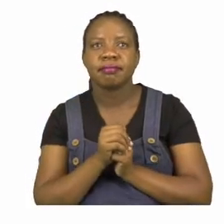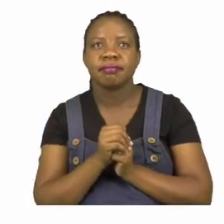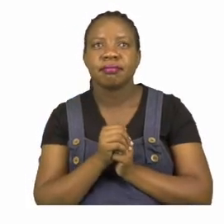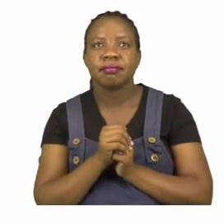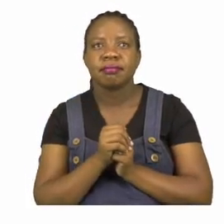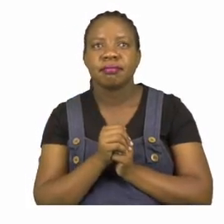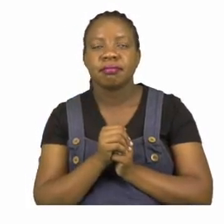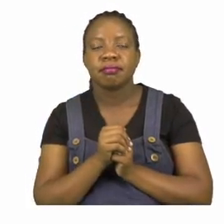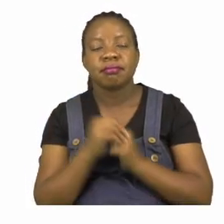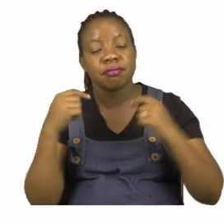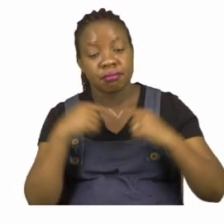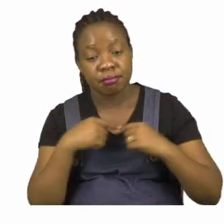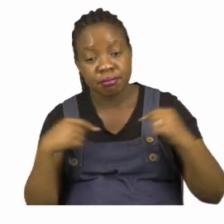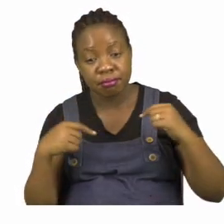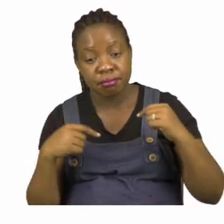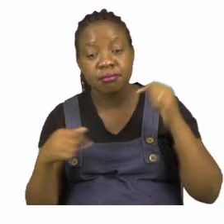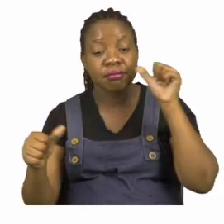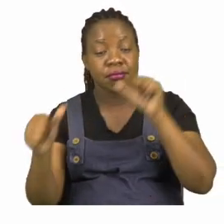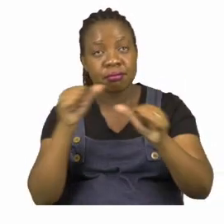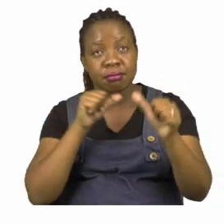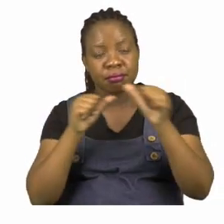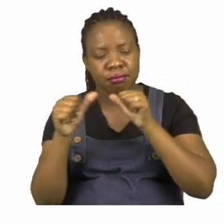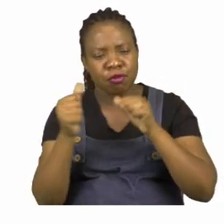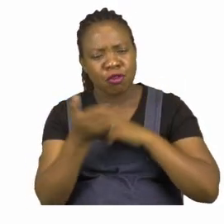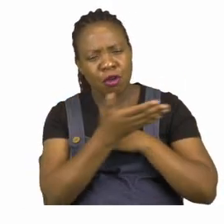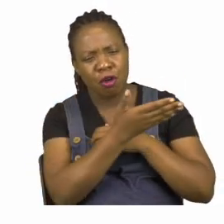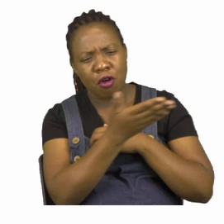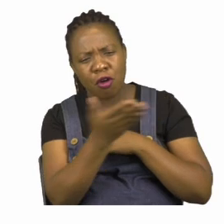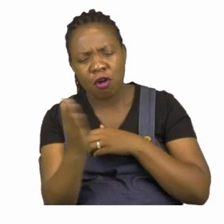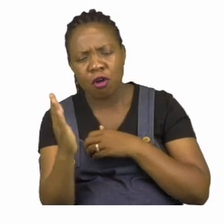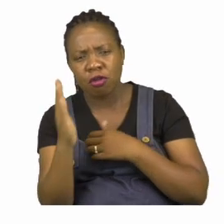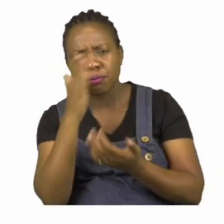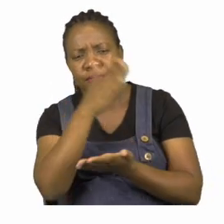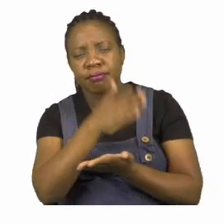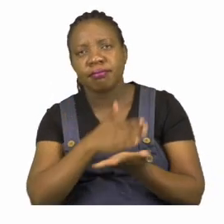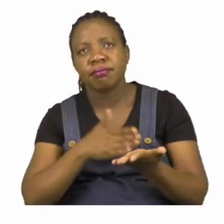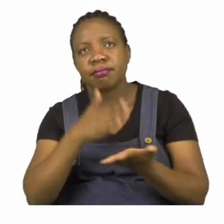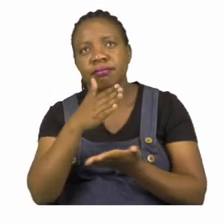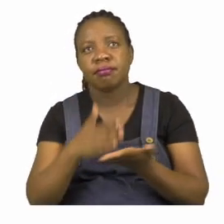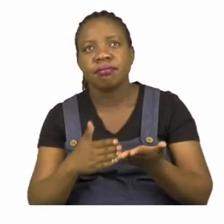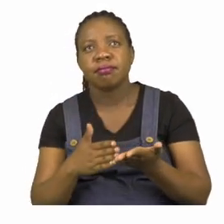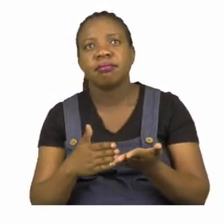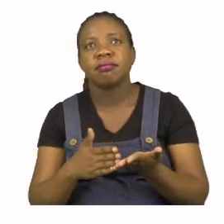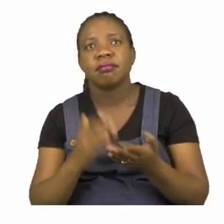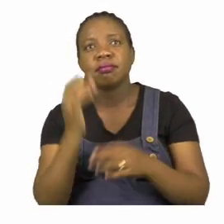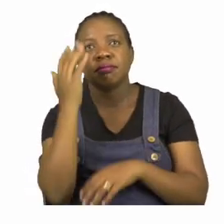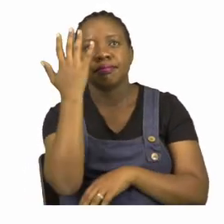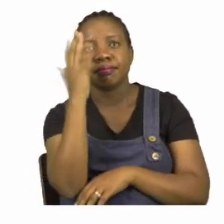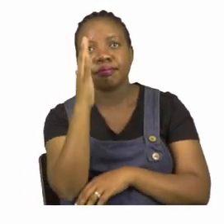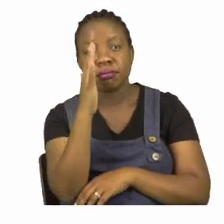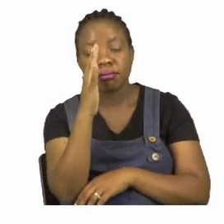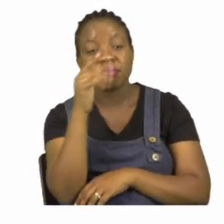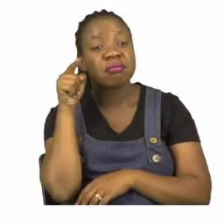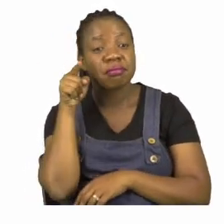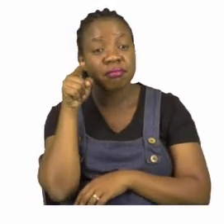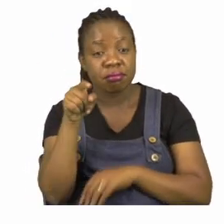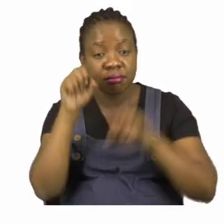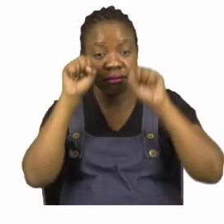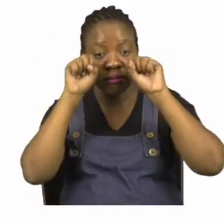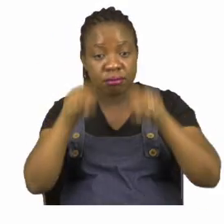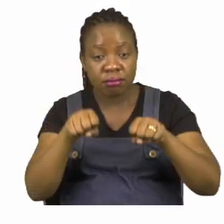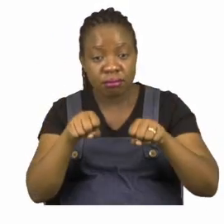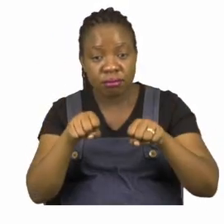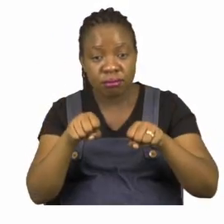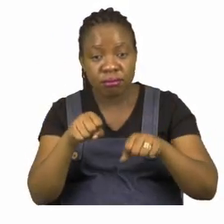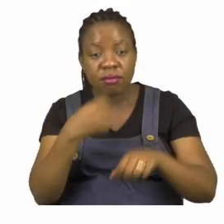We eat all parts of the plant. Do you agree? Say